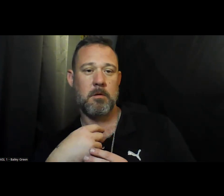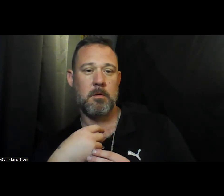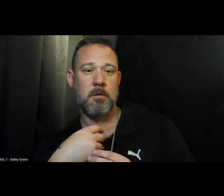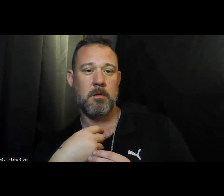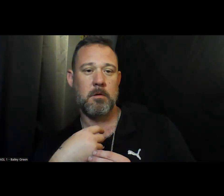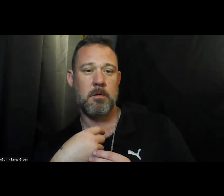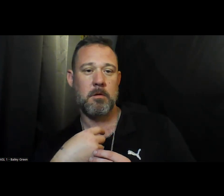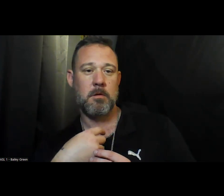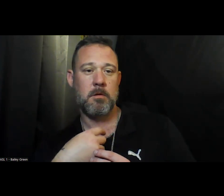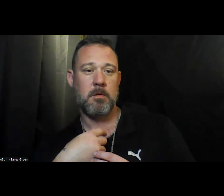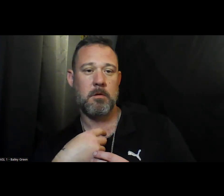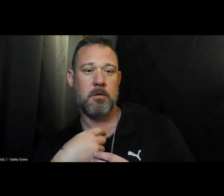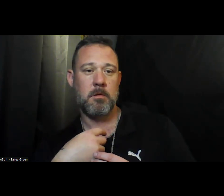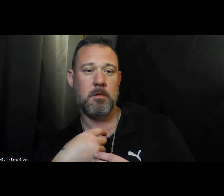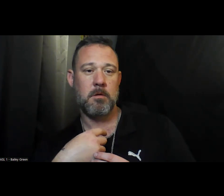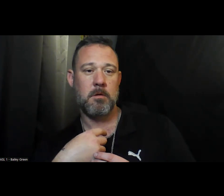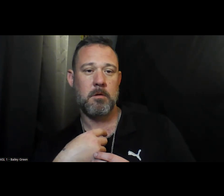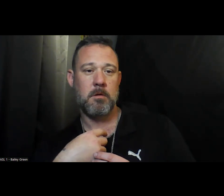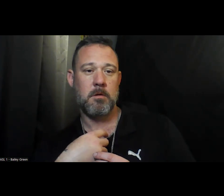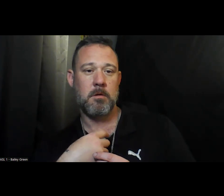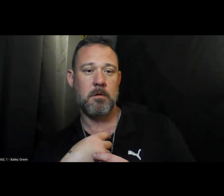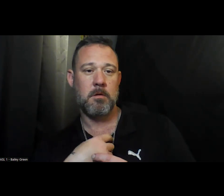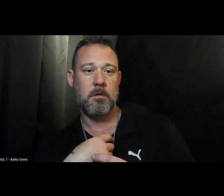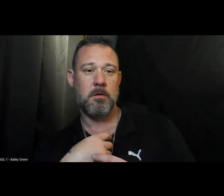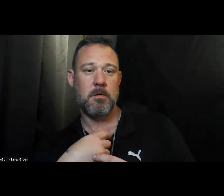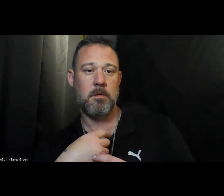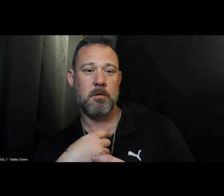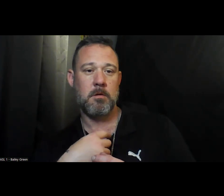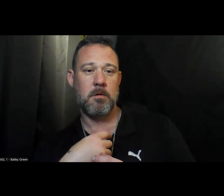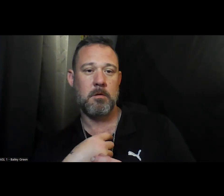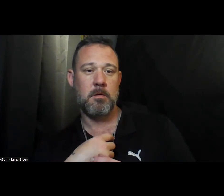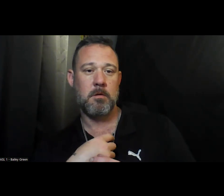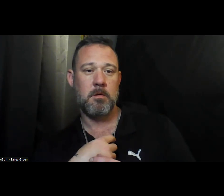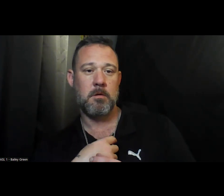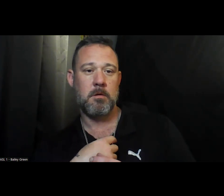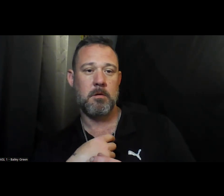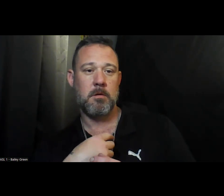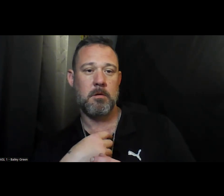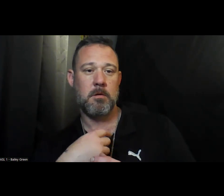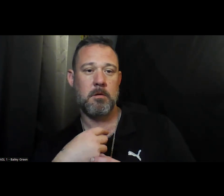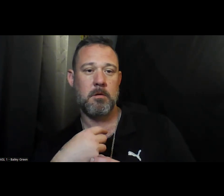Sorry. I'm really techy on this kind of stuff. So